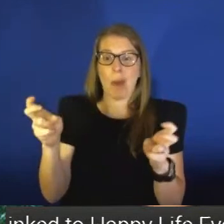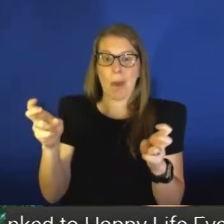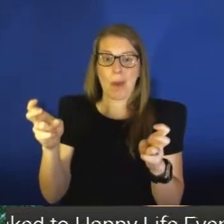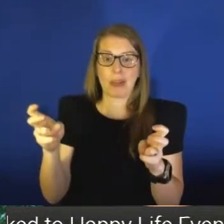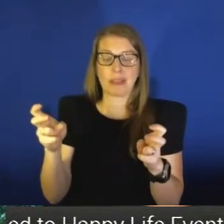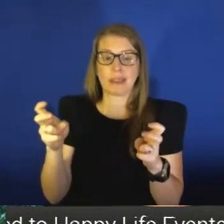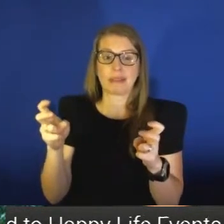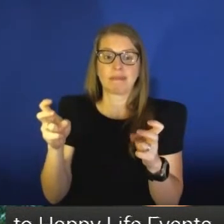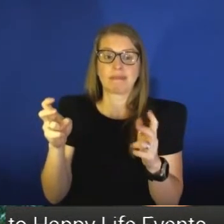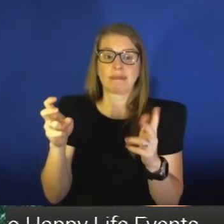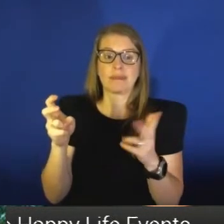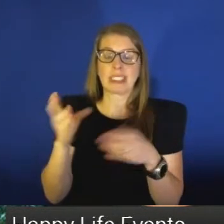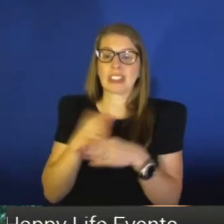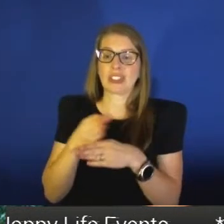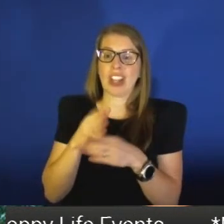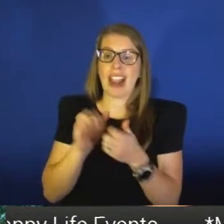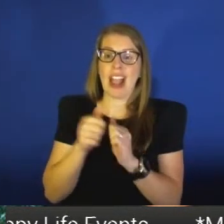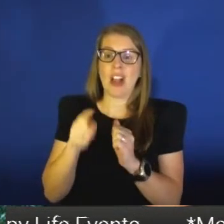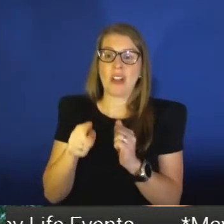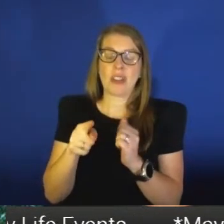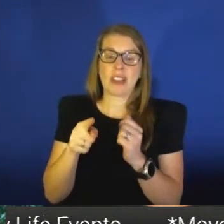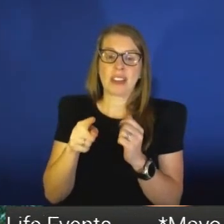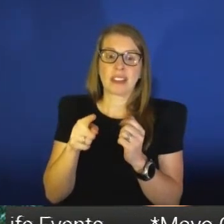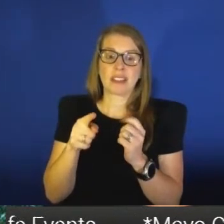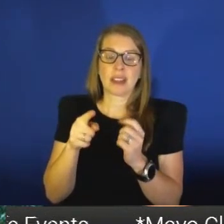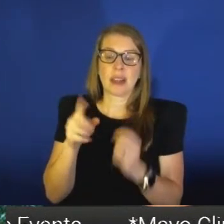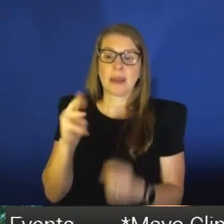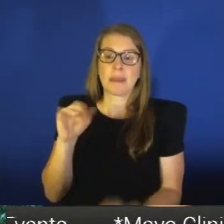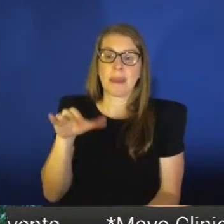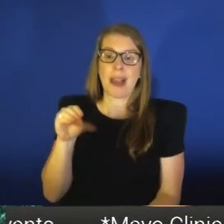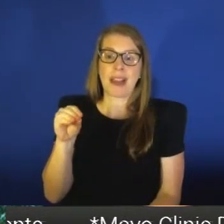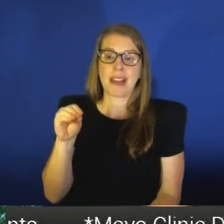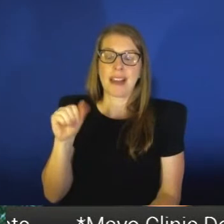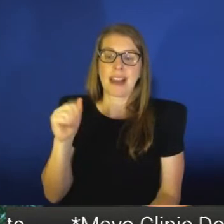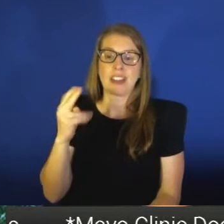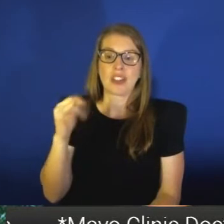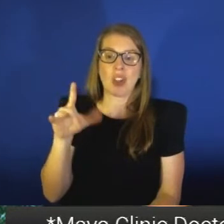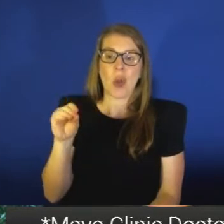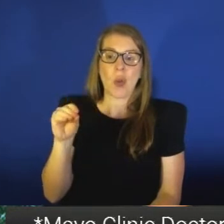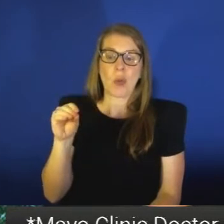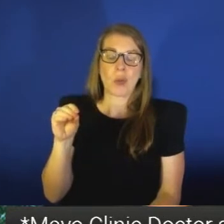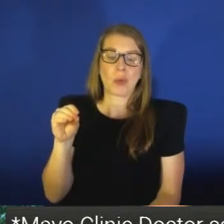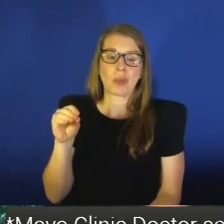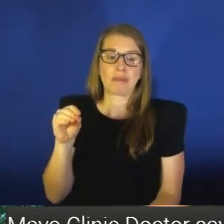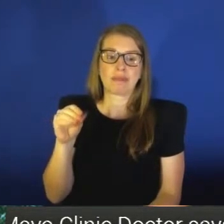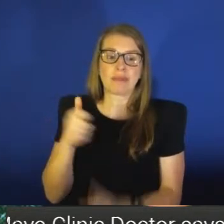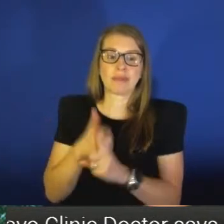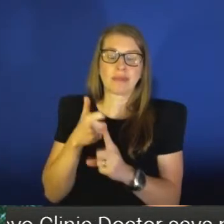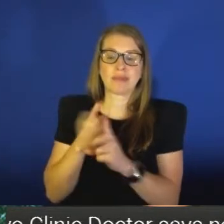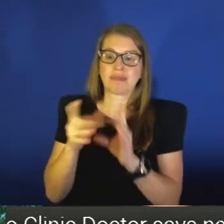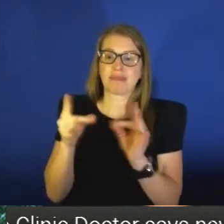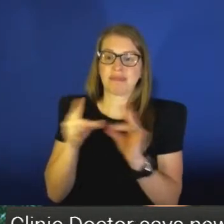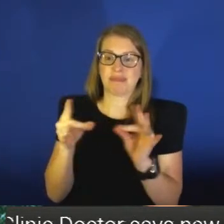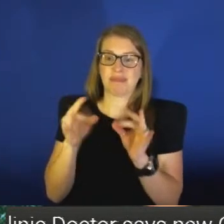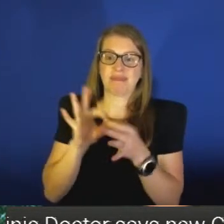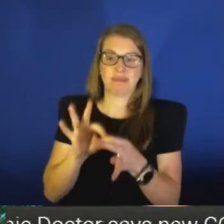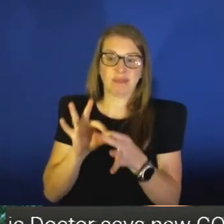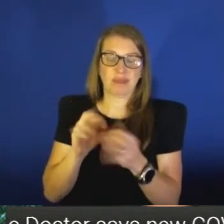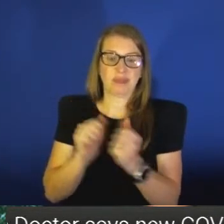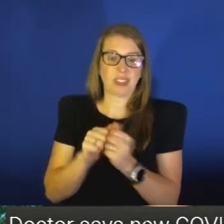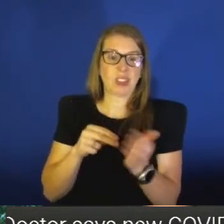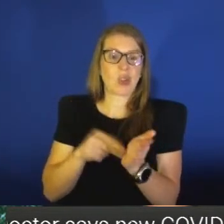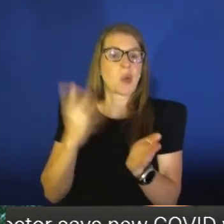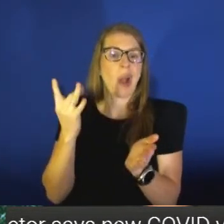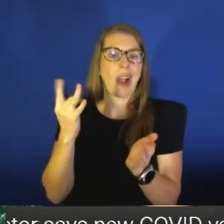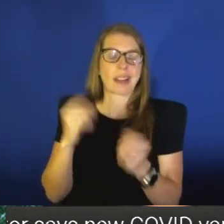this, well, really anything Maya Angelou says is fantastic, but this one certainly pertains to nursing, and why so? Well,